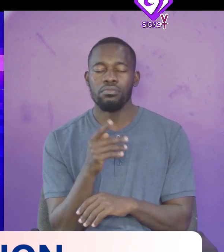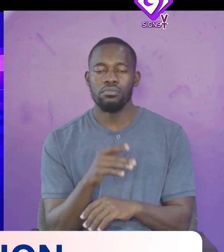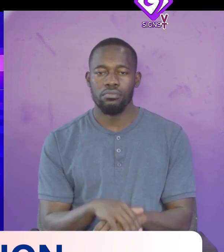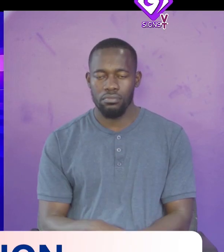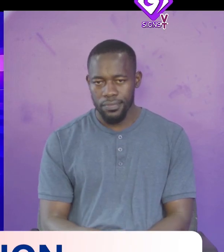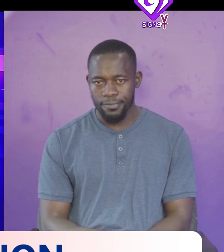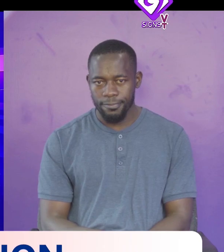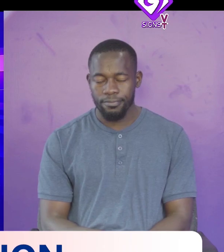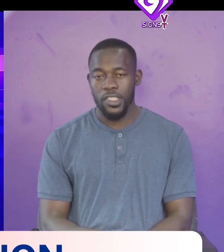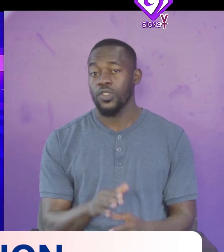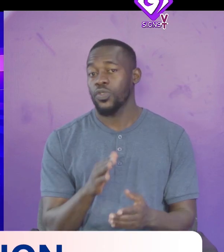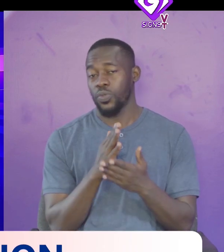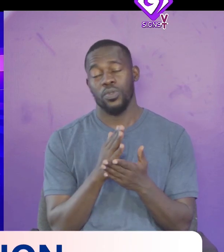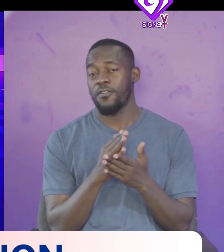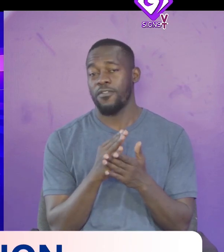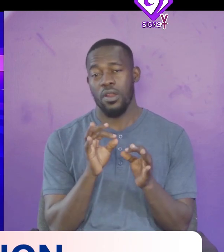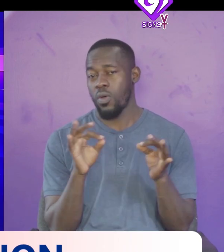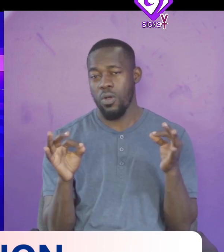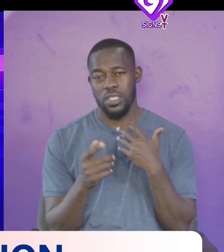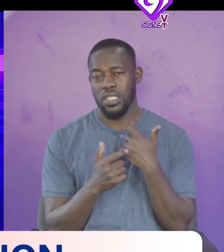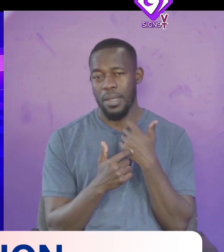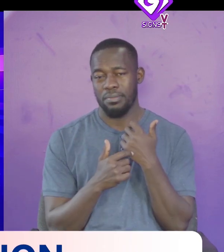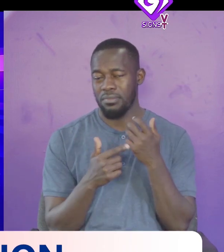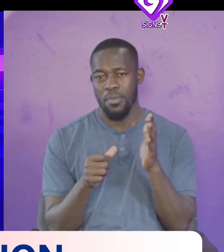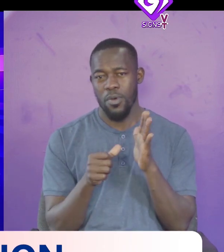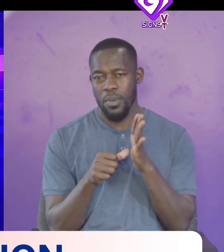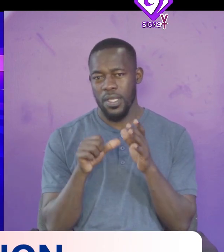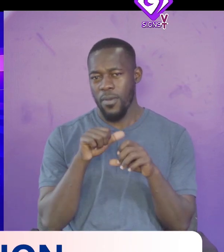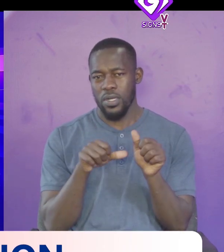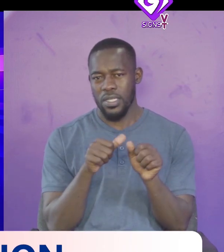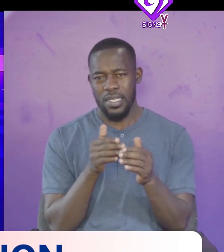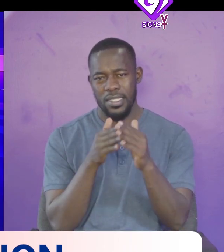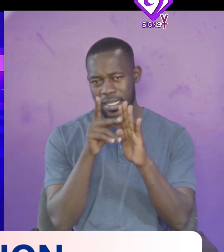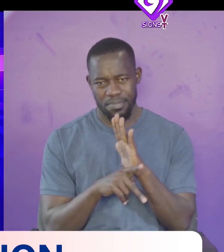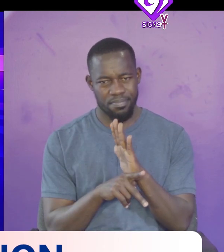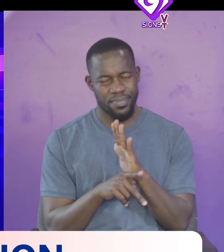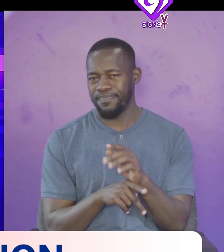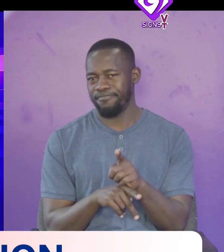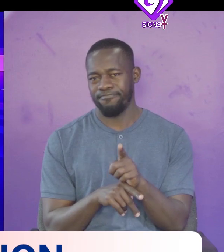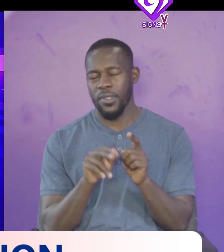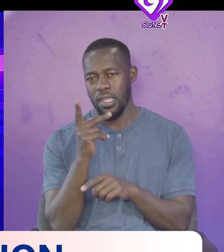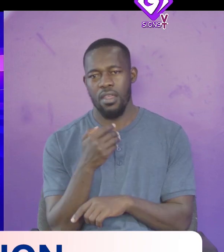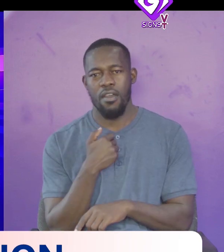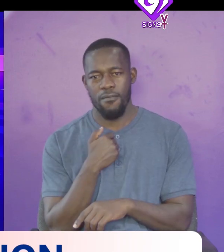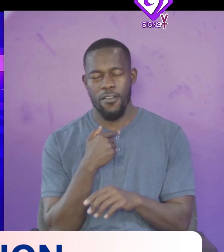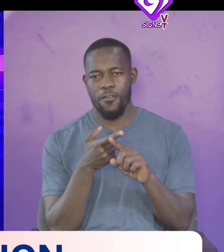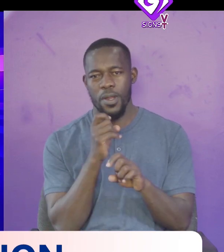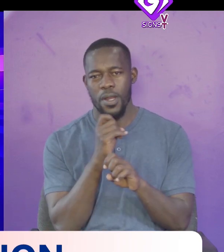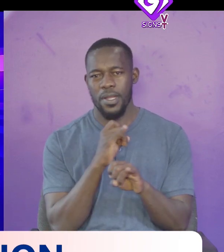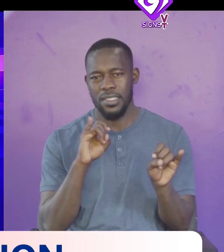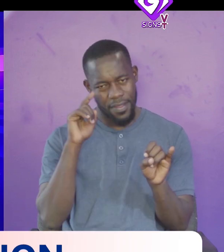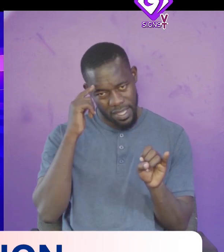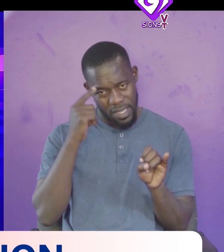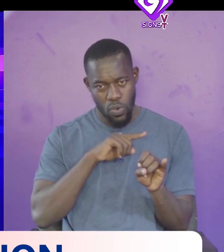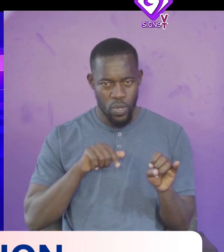it's been there for a long time. Yep. Even since independence, by the way, Jonah. I think we started on a wrong footing.